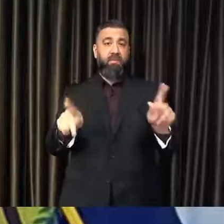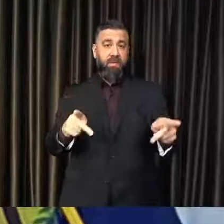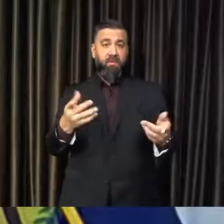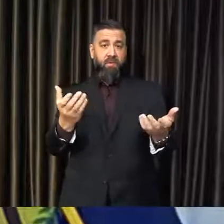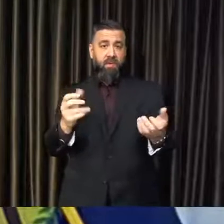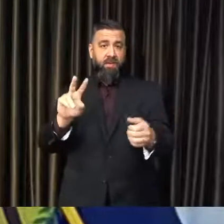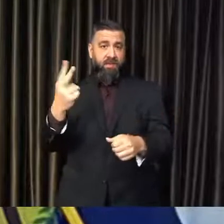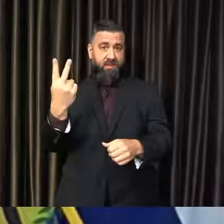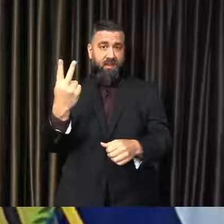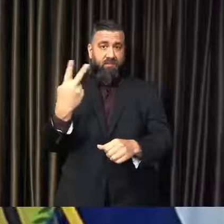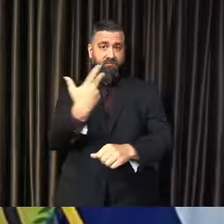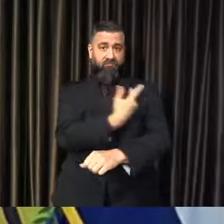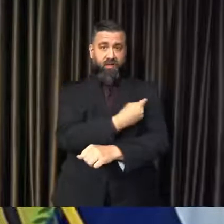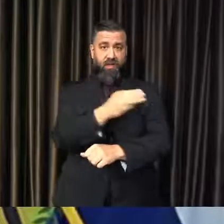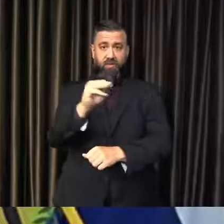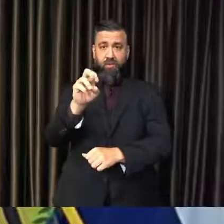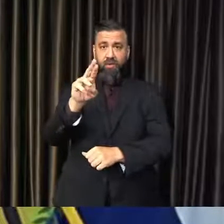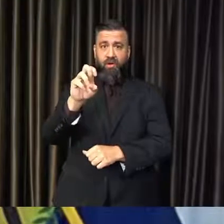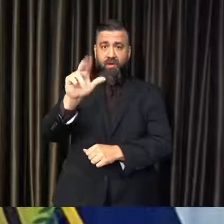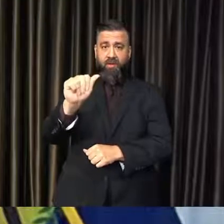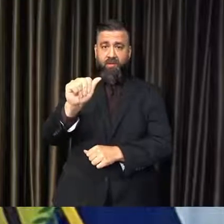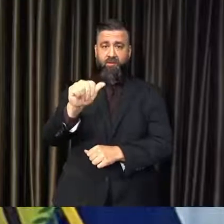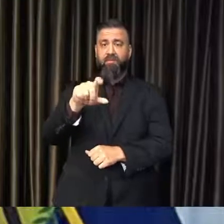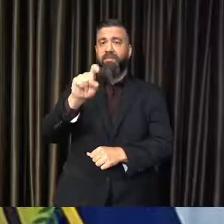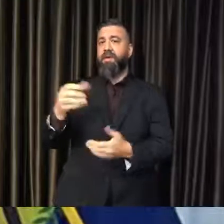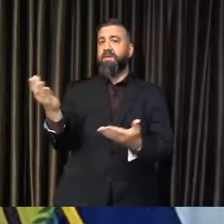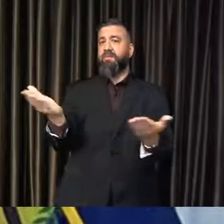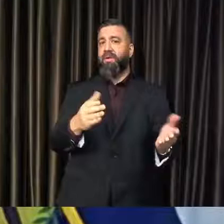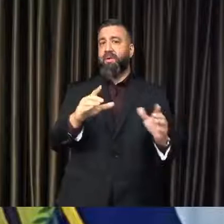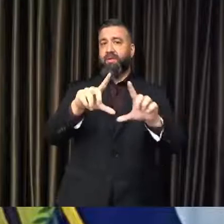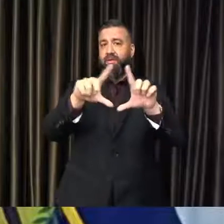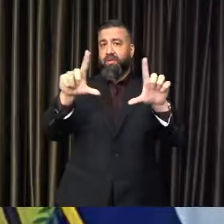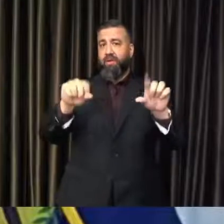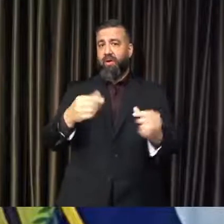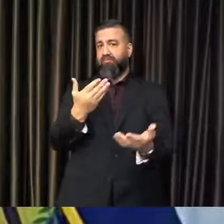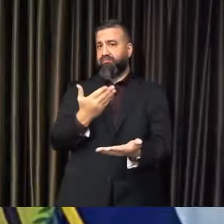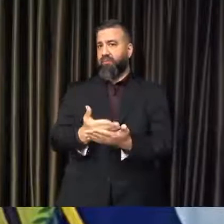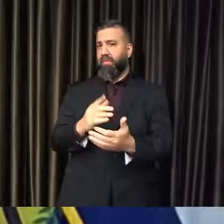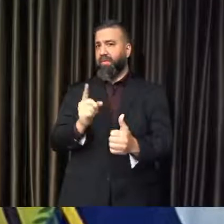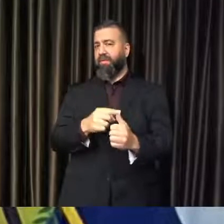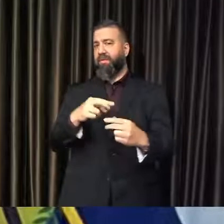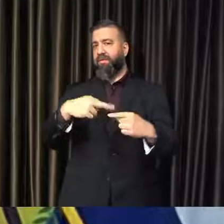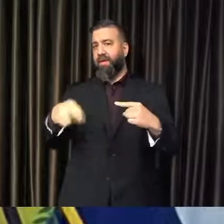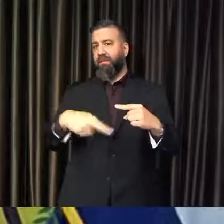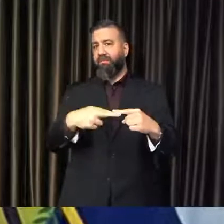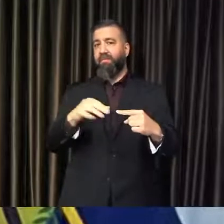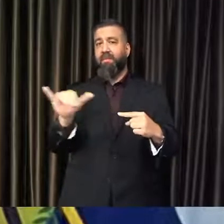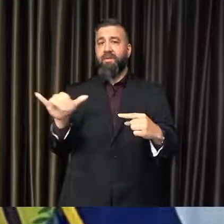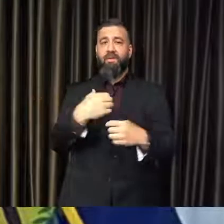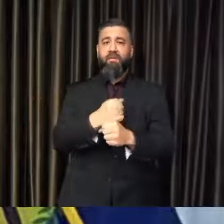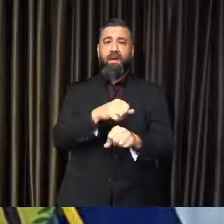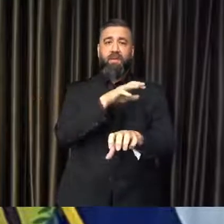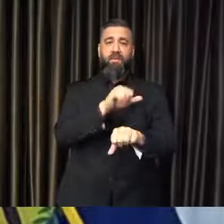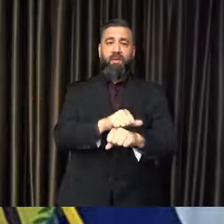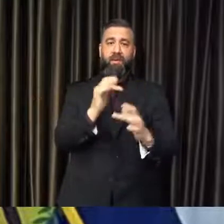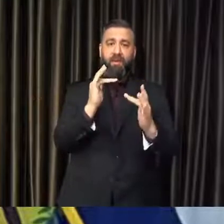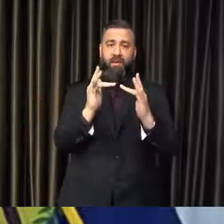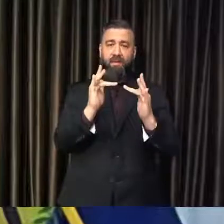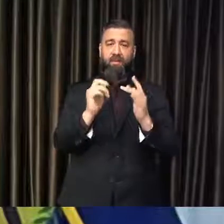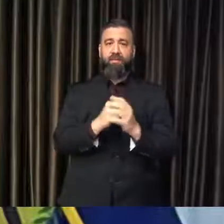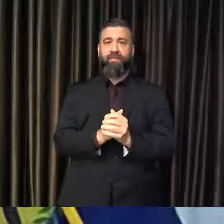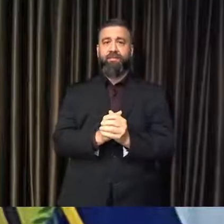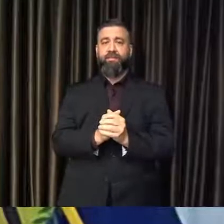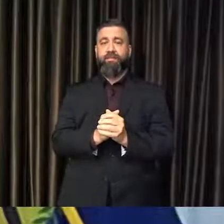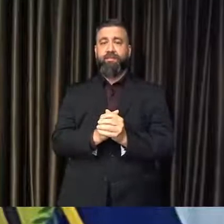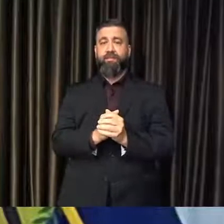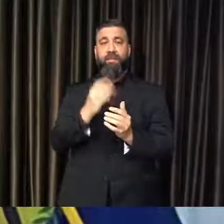the Department of Public Health do need to bring their vaccine card with them and to make an appointment online. Because